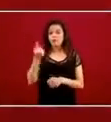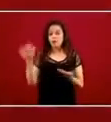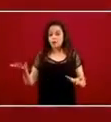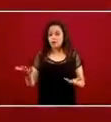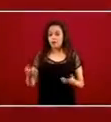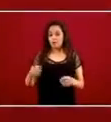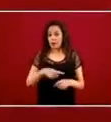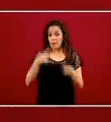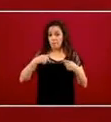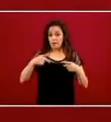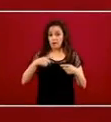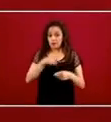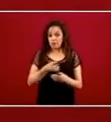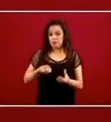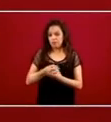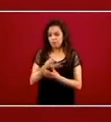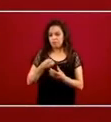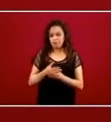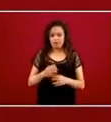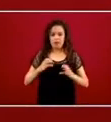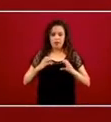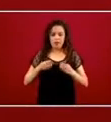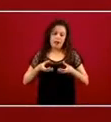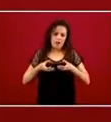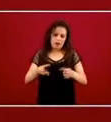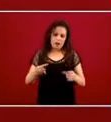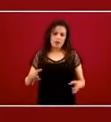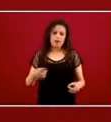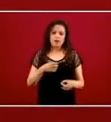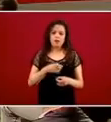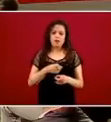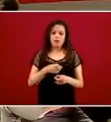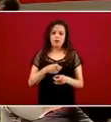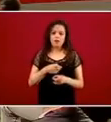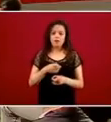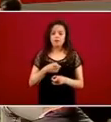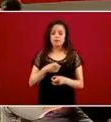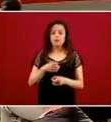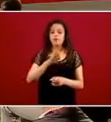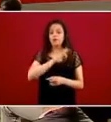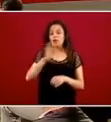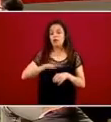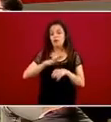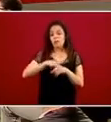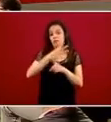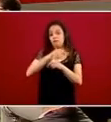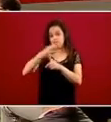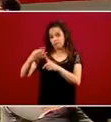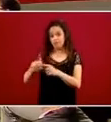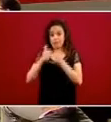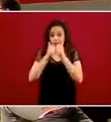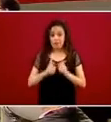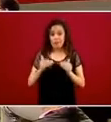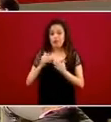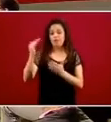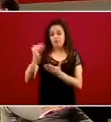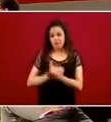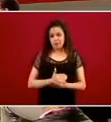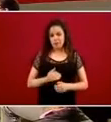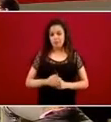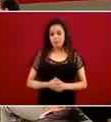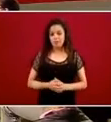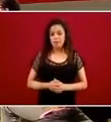this will have a massive effect, and as we have a decrease in the public